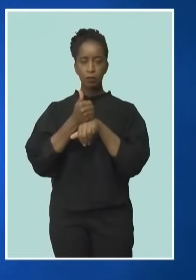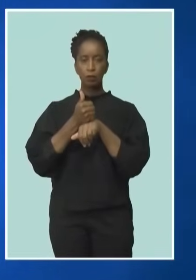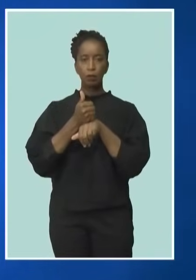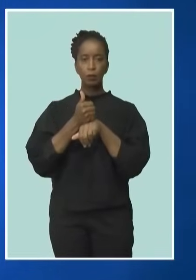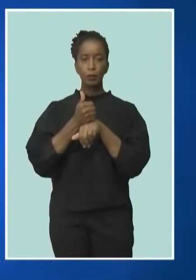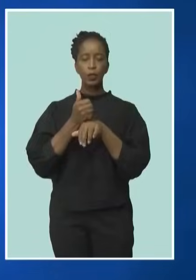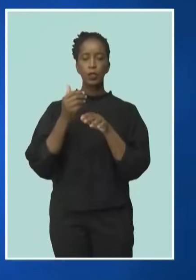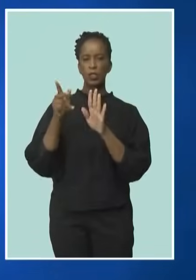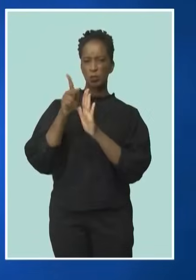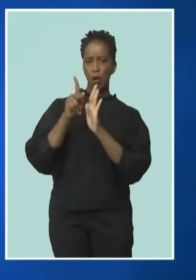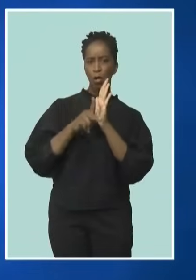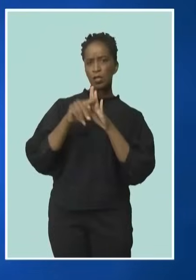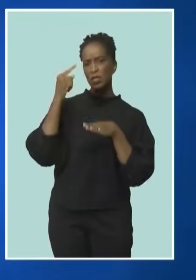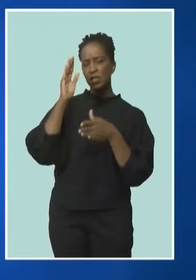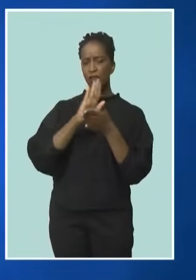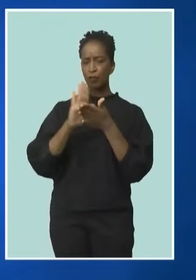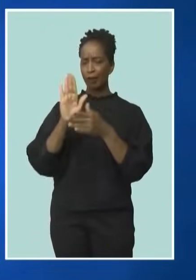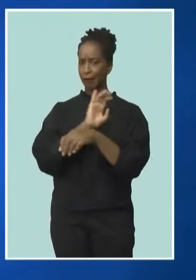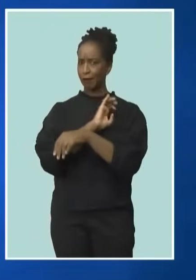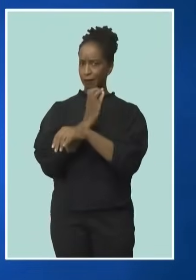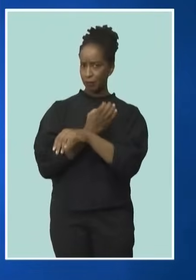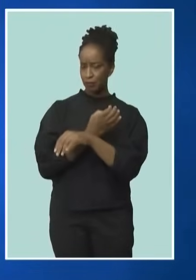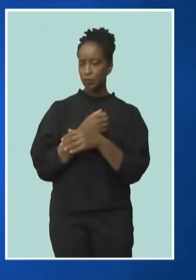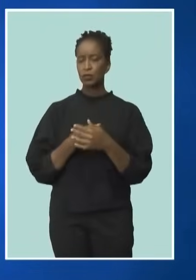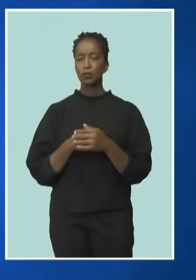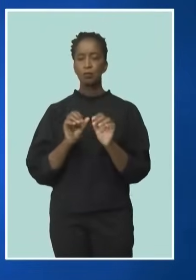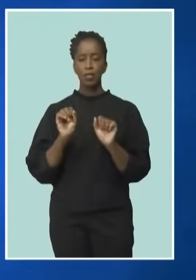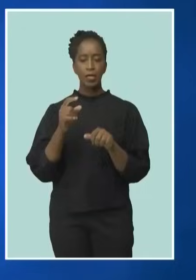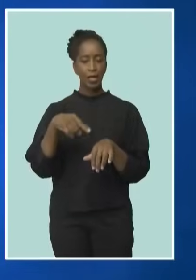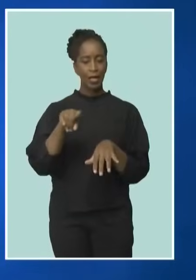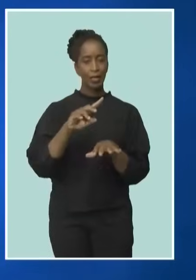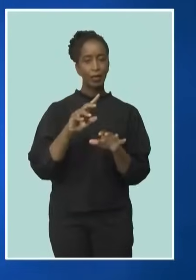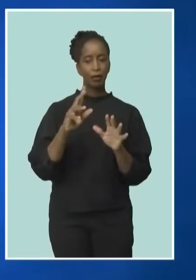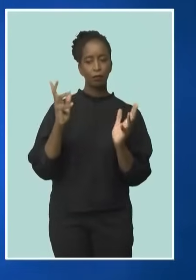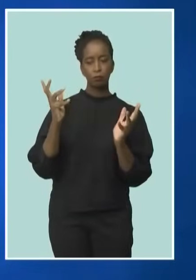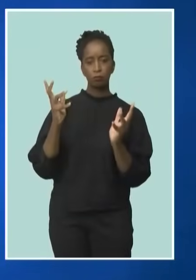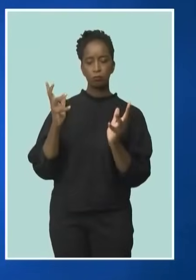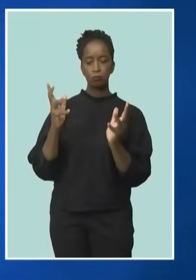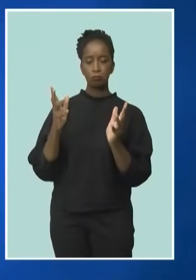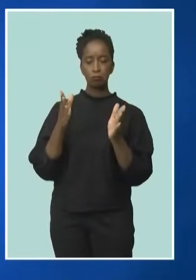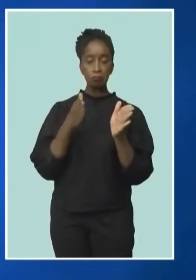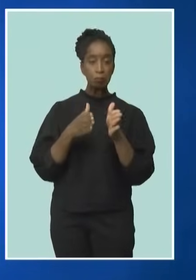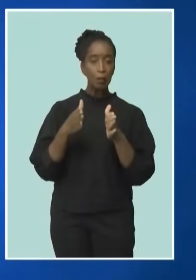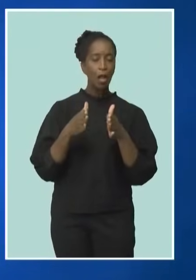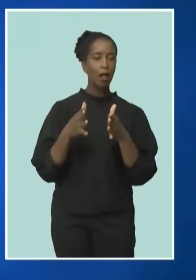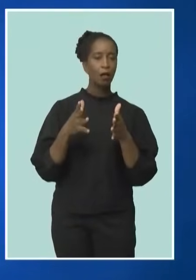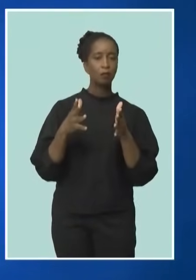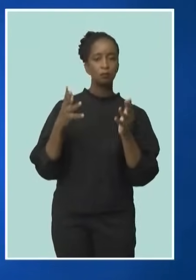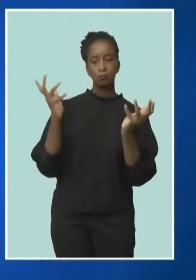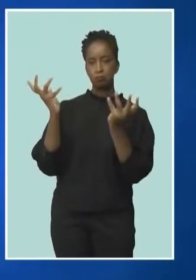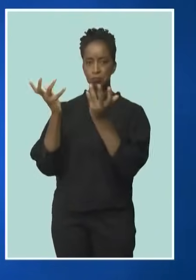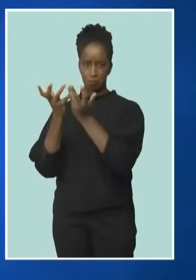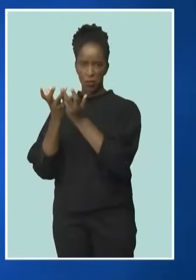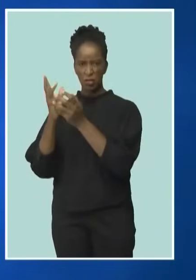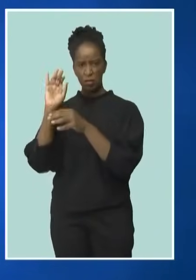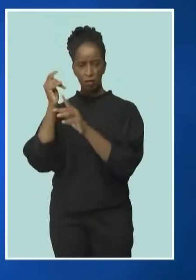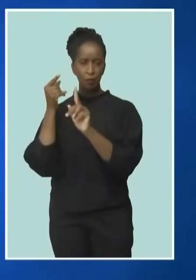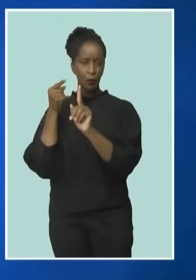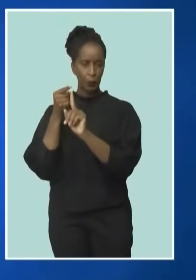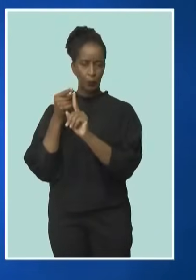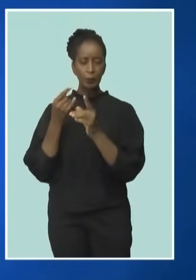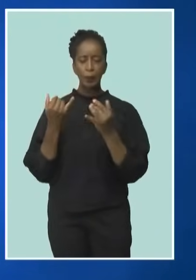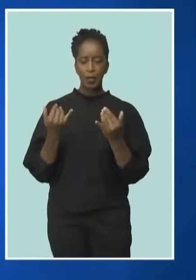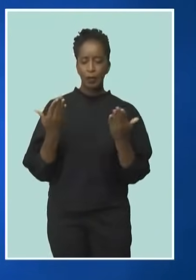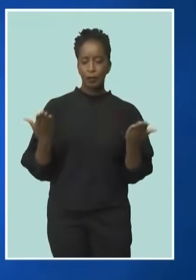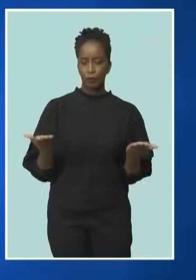energy to be able to come together with their respective portfolios to allow us to be able to celebrate today the launch of this